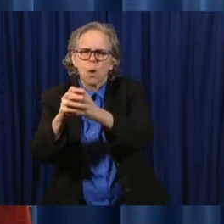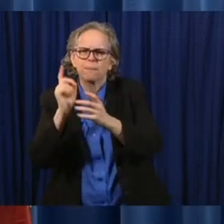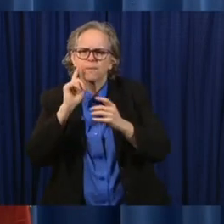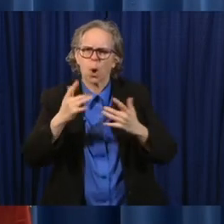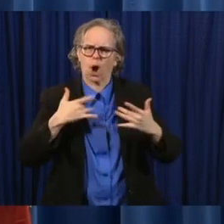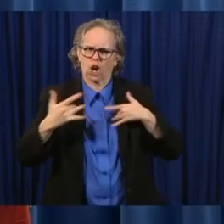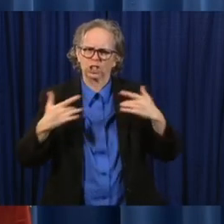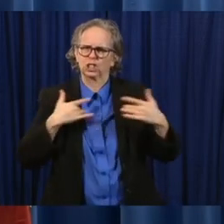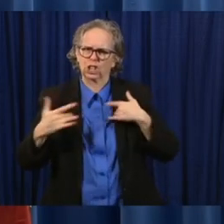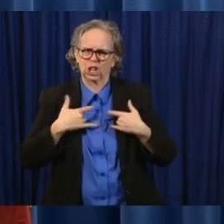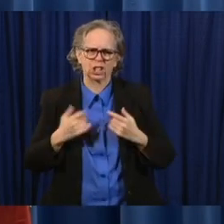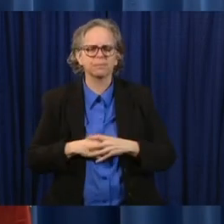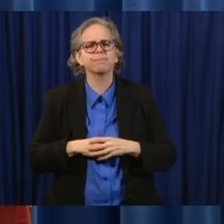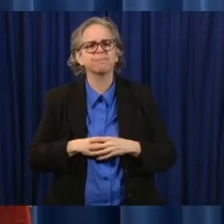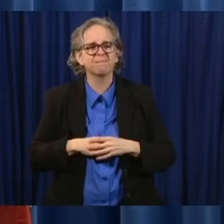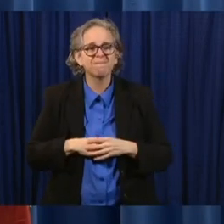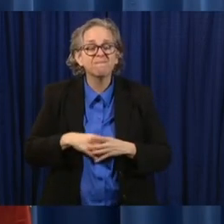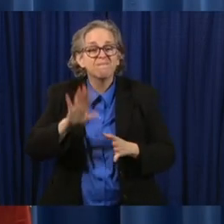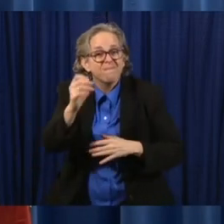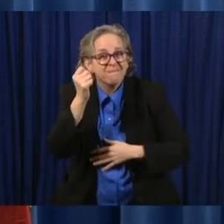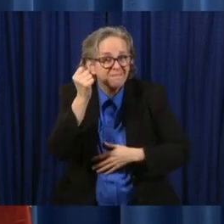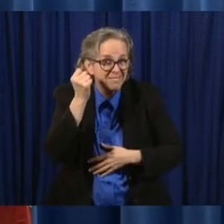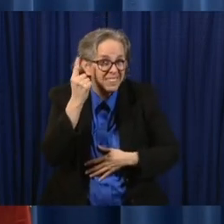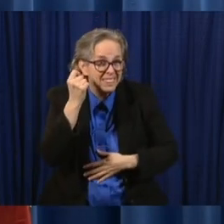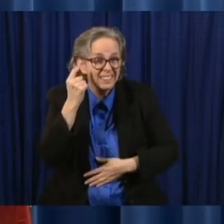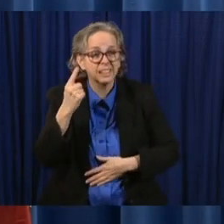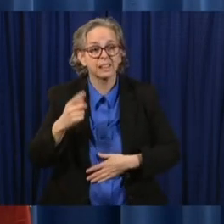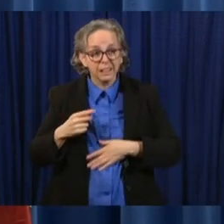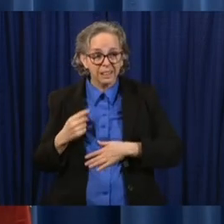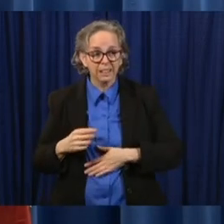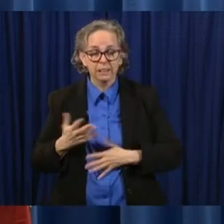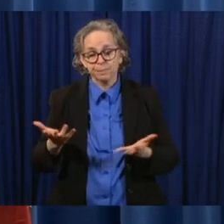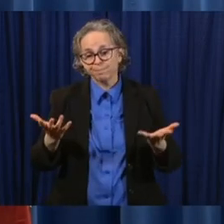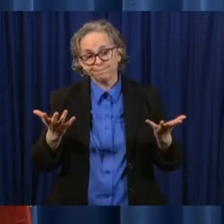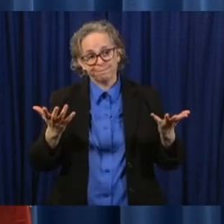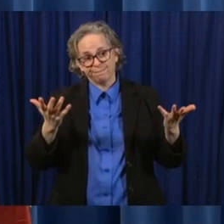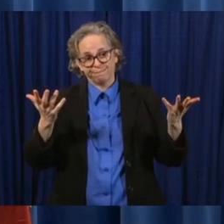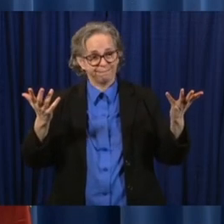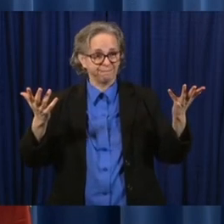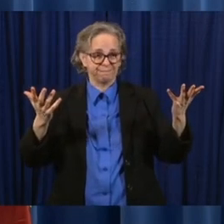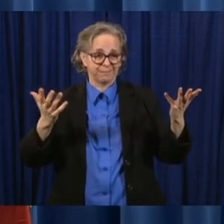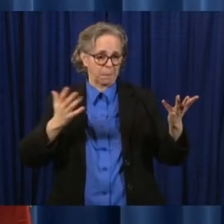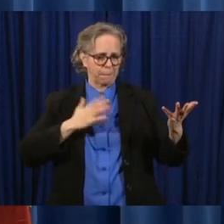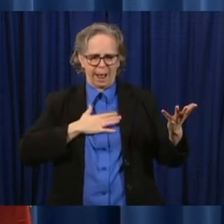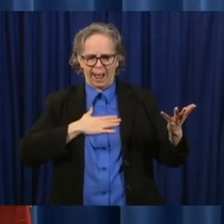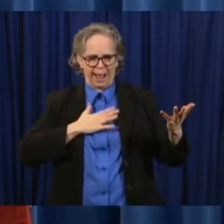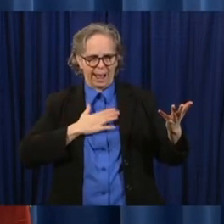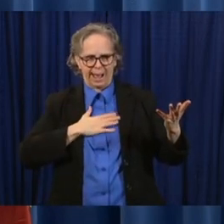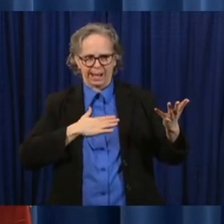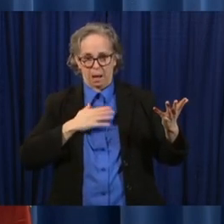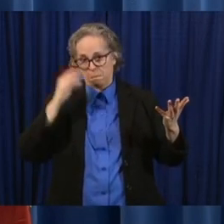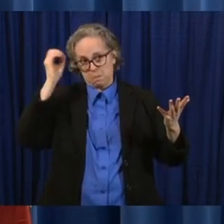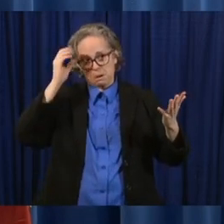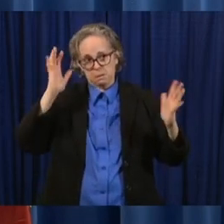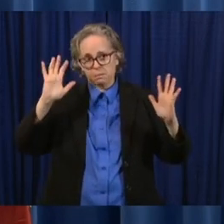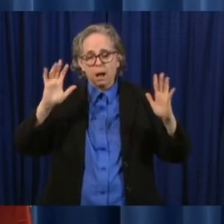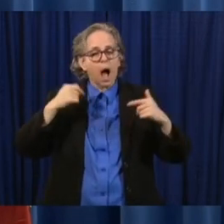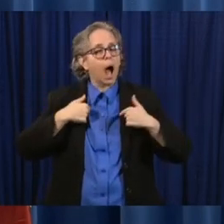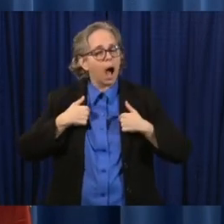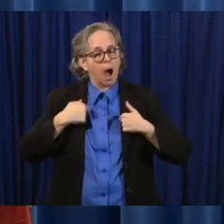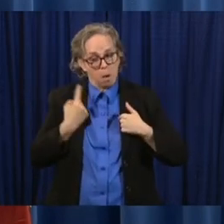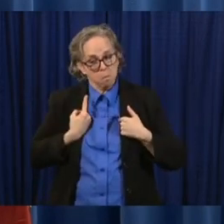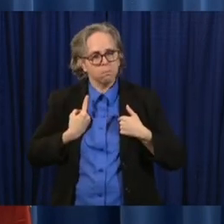this is not based on things that I dreamt up. It's based upon what educators are telling me, parents are telling